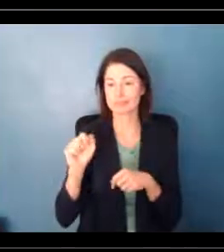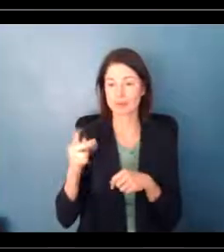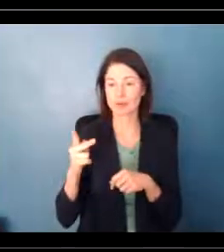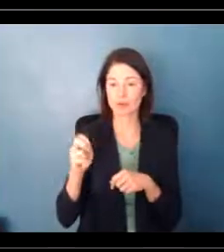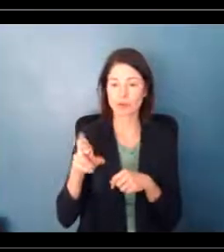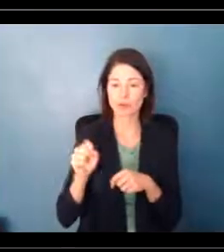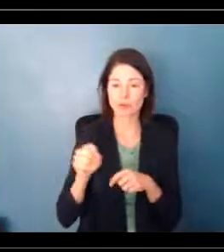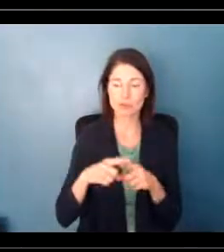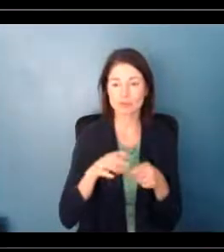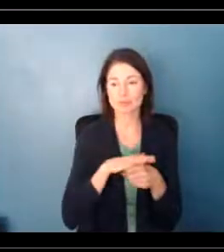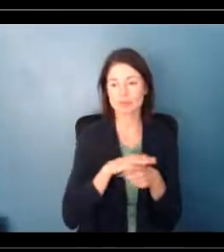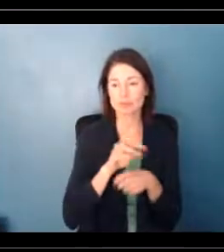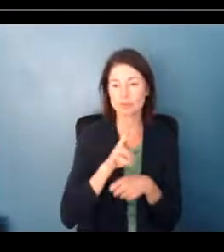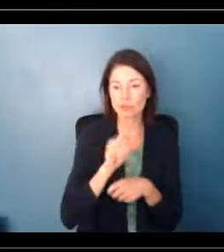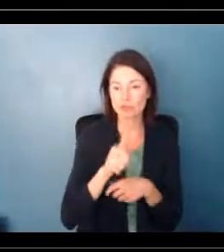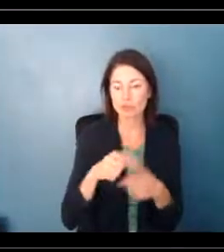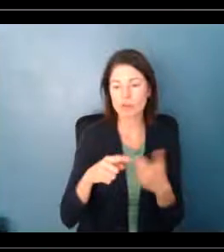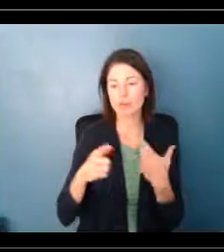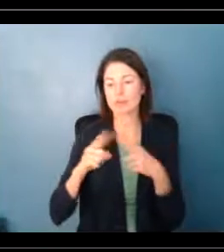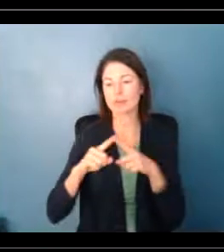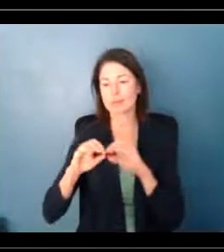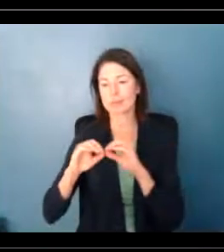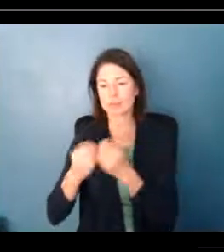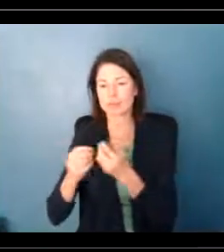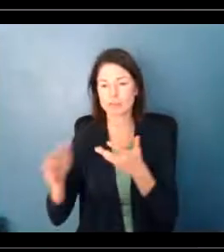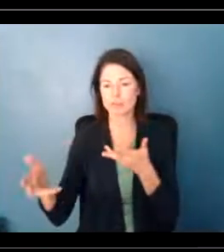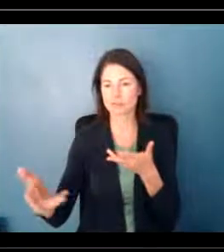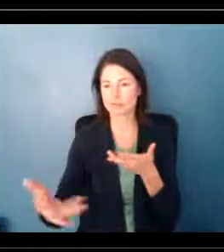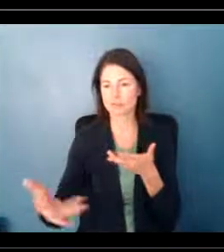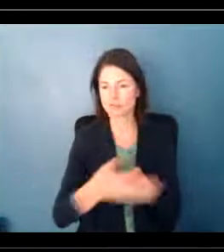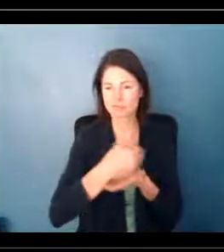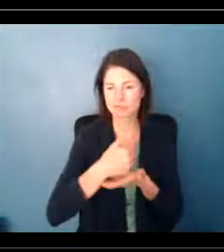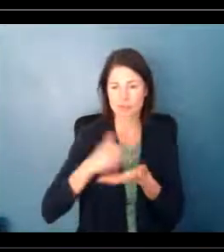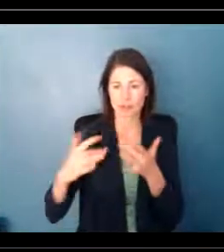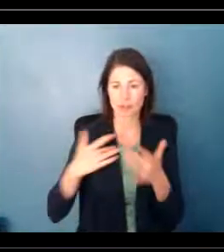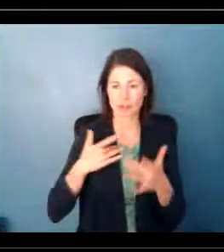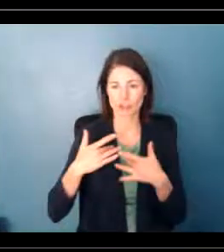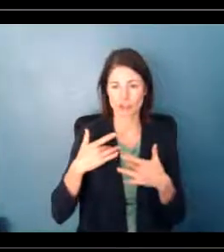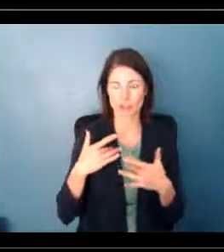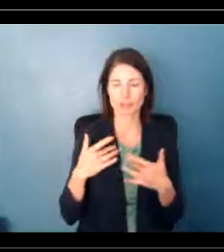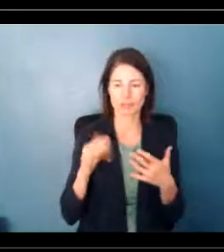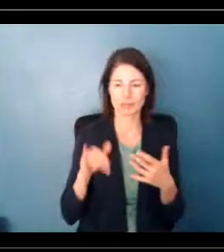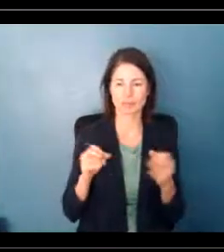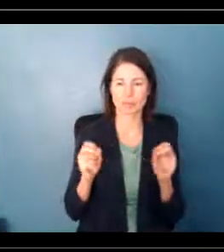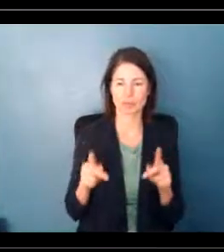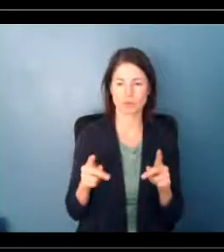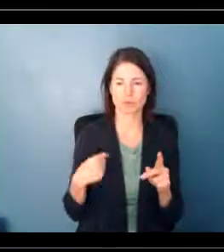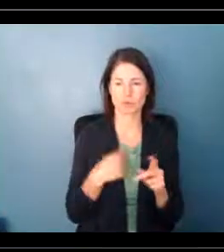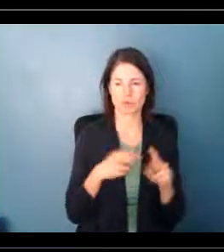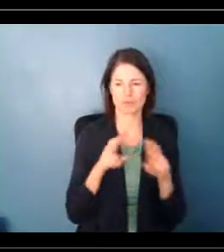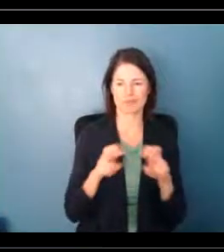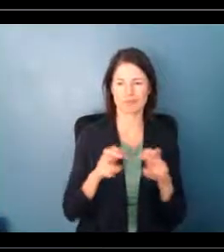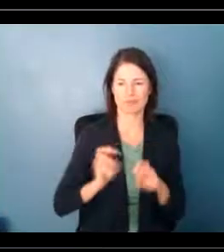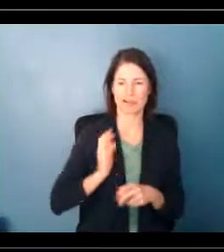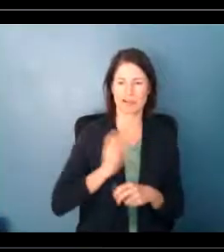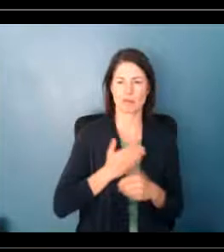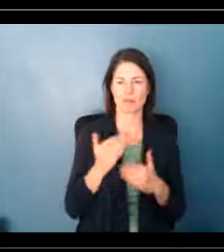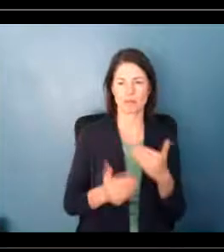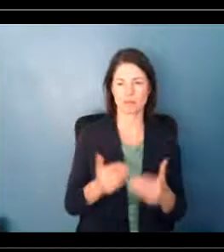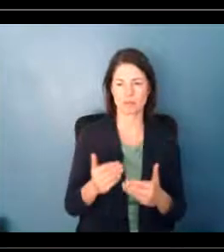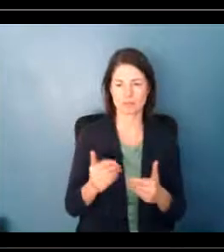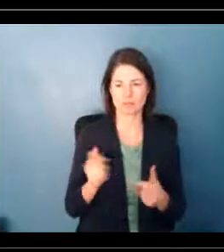presented and concerns are relayed, I do view that as an opportunity for us to take a look at our process and make